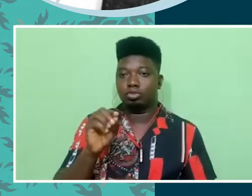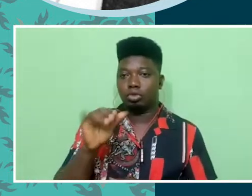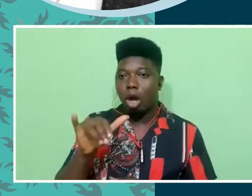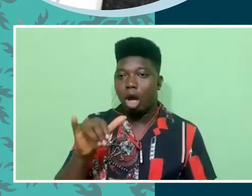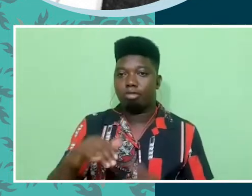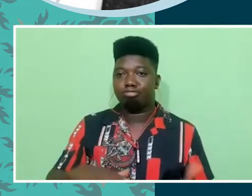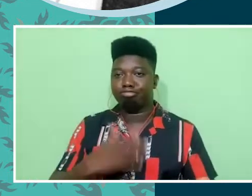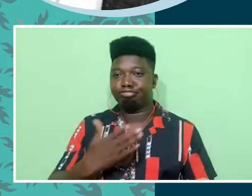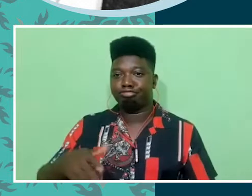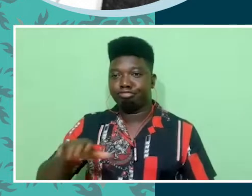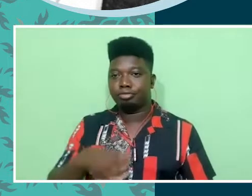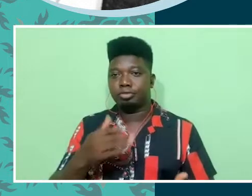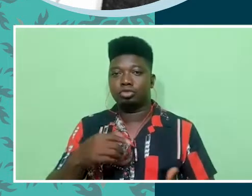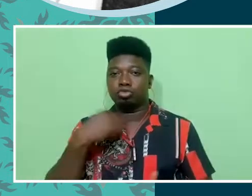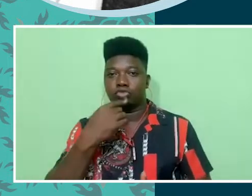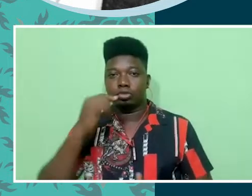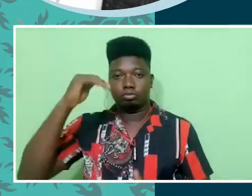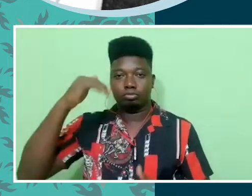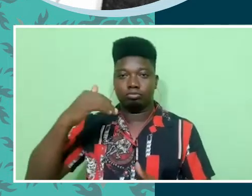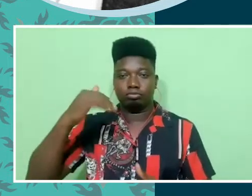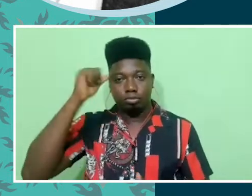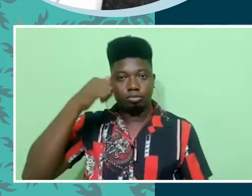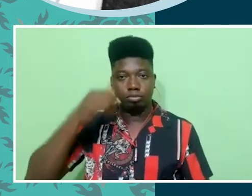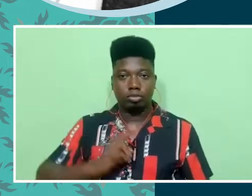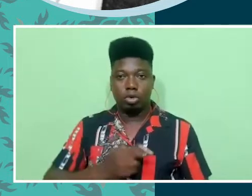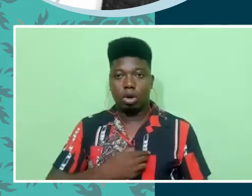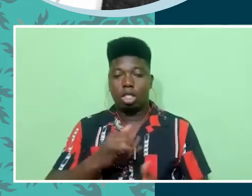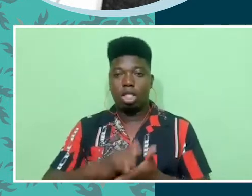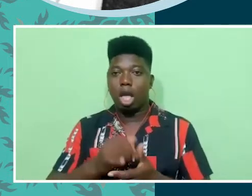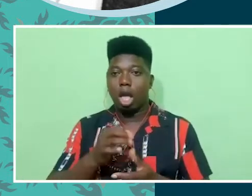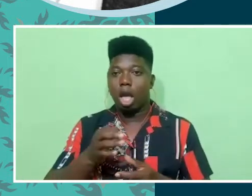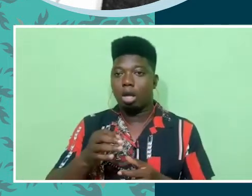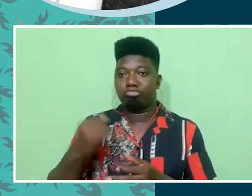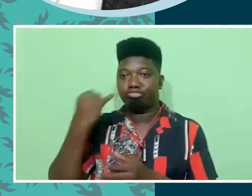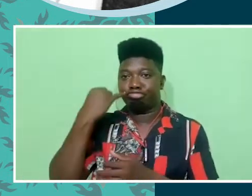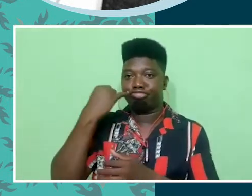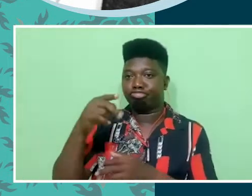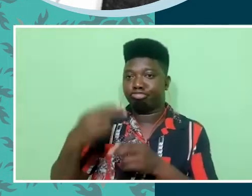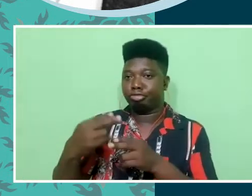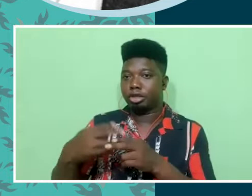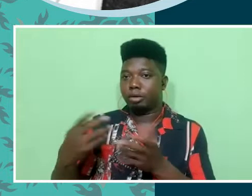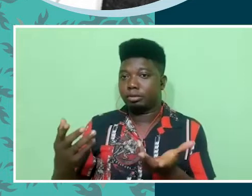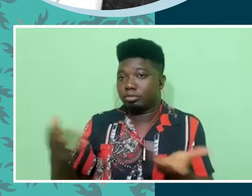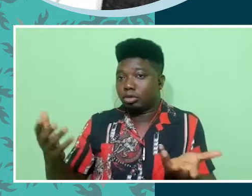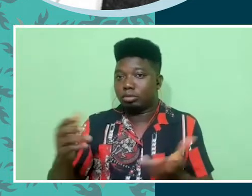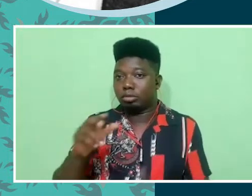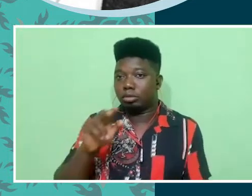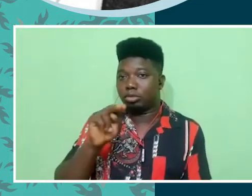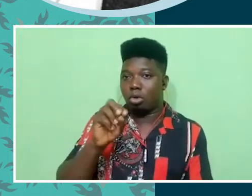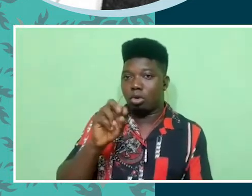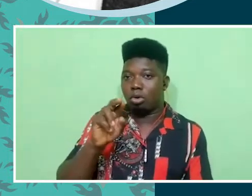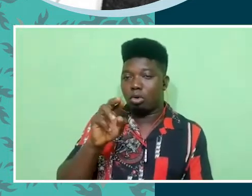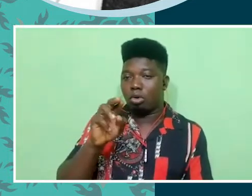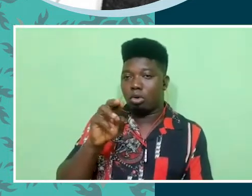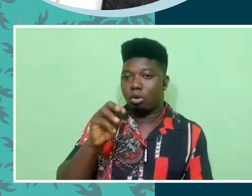though culture is very nebulous, if you don't name it and norm on it, then it's a guessing game. And that guessing game